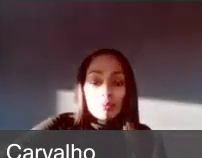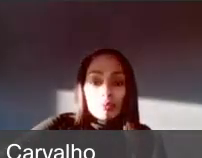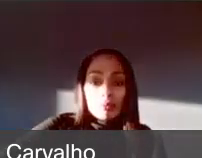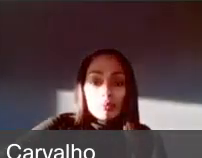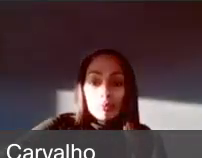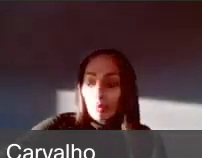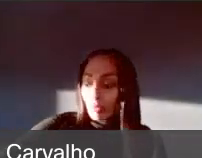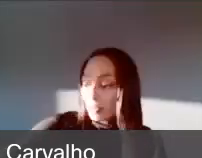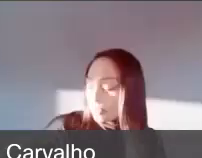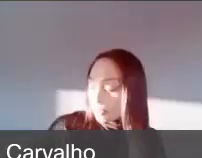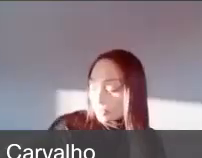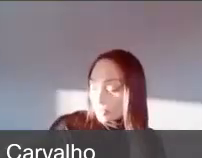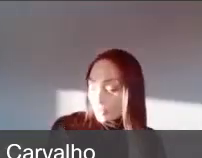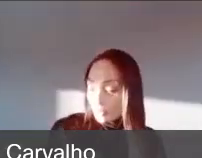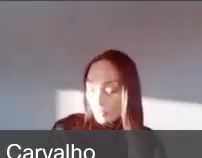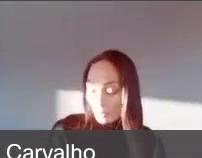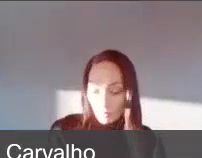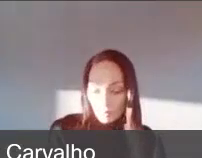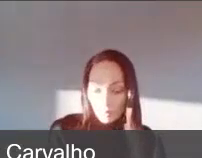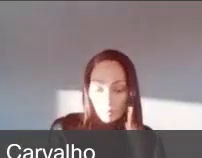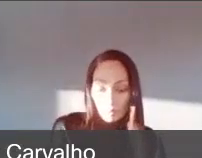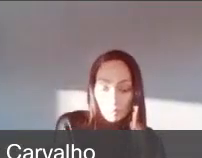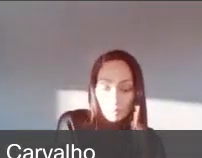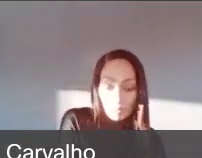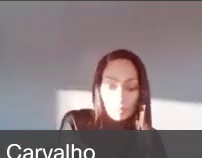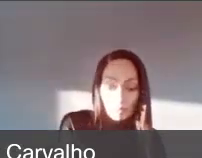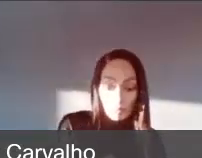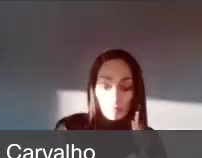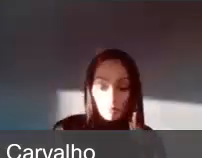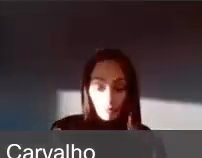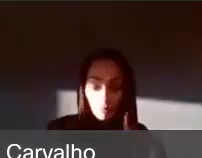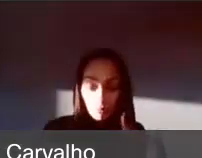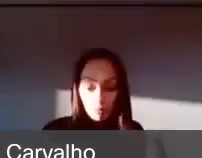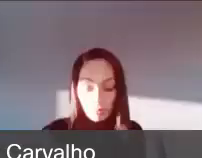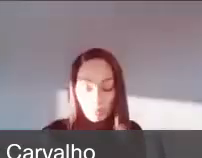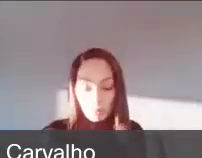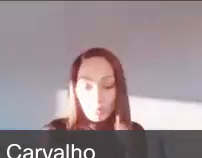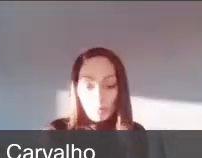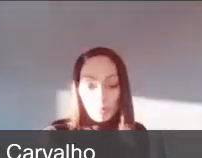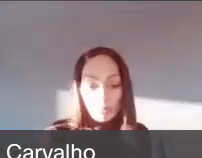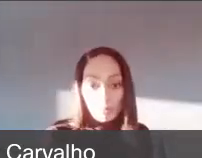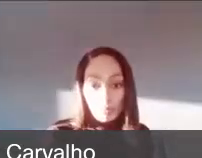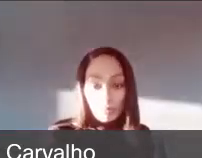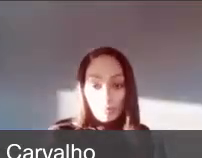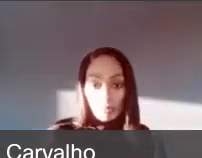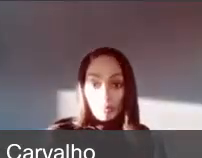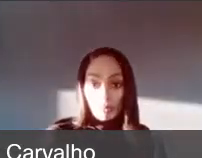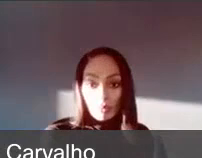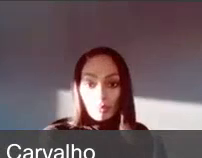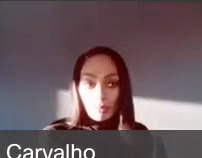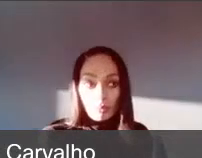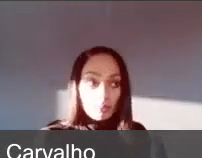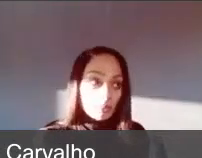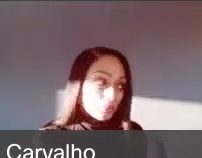the new therapist. And after a little while, the idea of suicide, the question about suicide comes up. And maybe you've shared